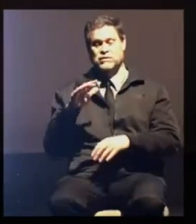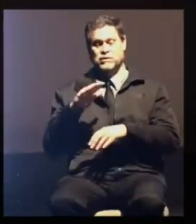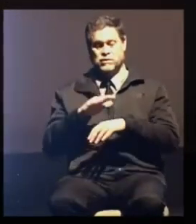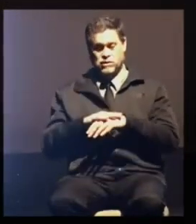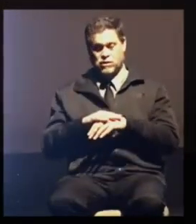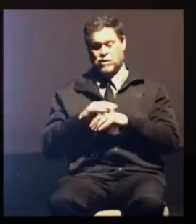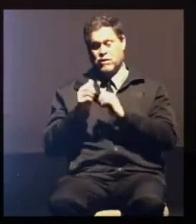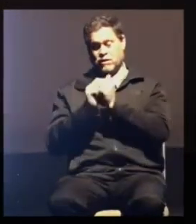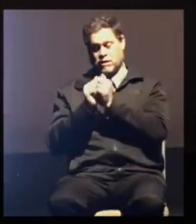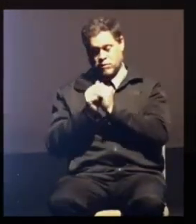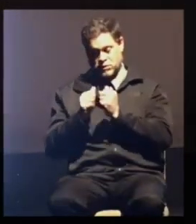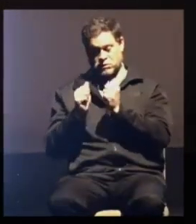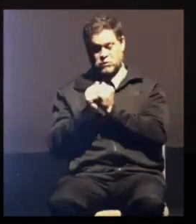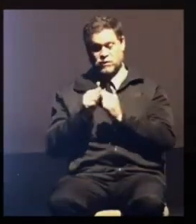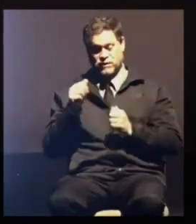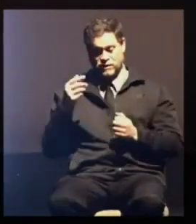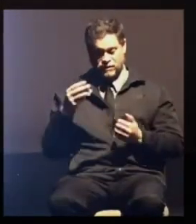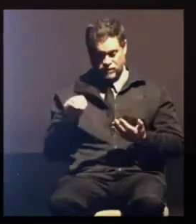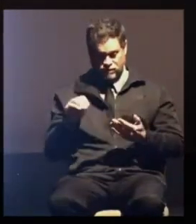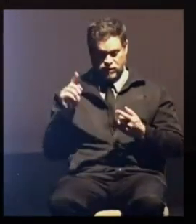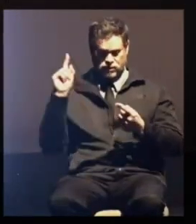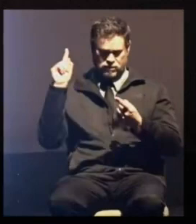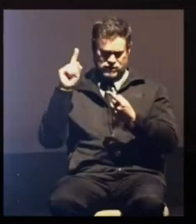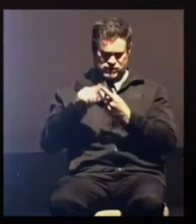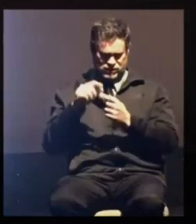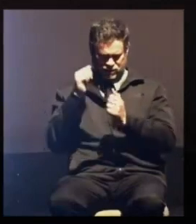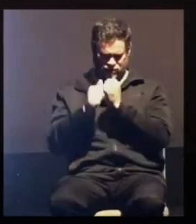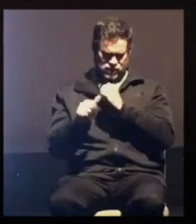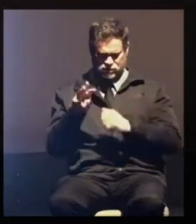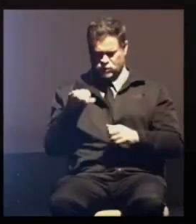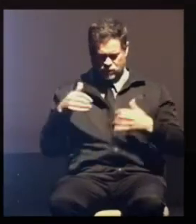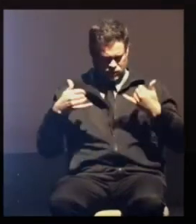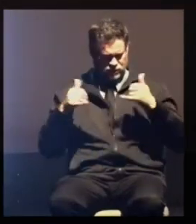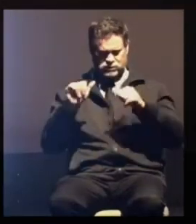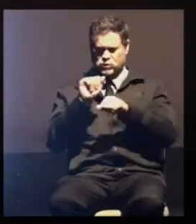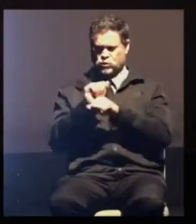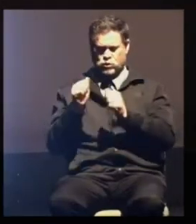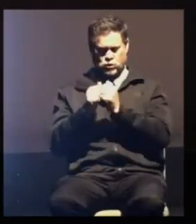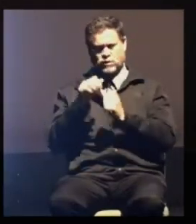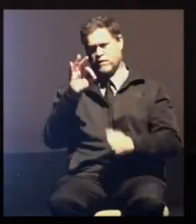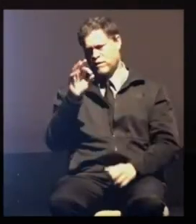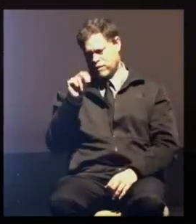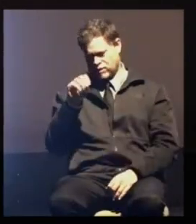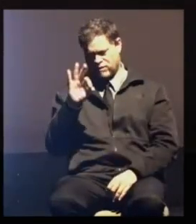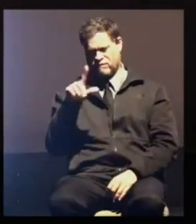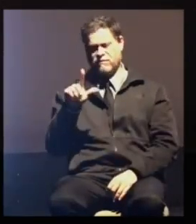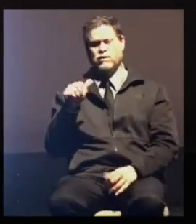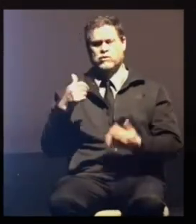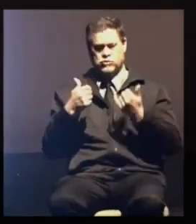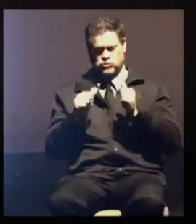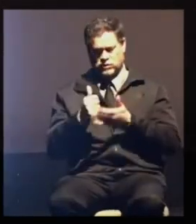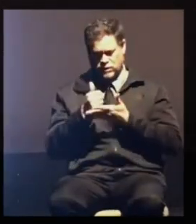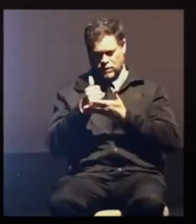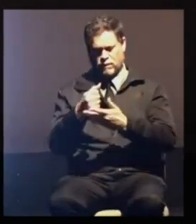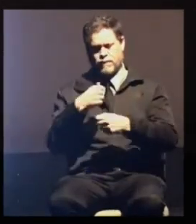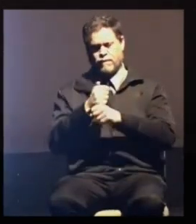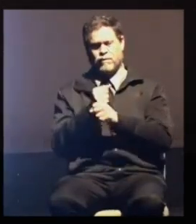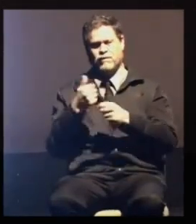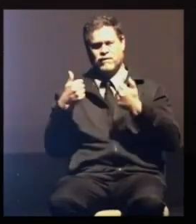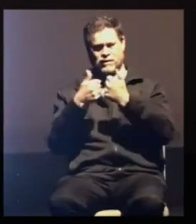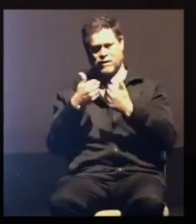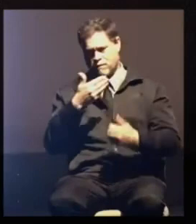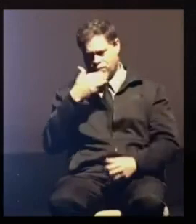competition committee with him. Up until he passed away, he was still working with the NFL and trying to help make the game